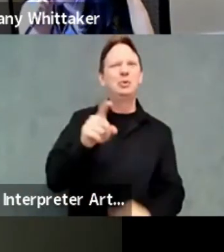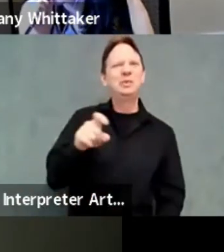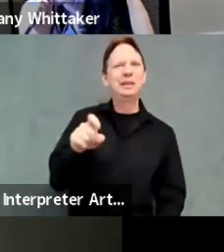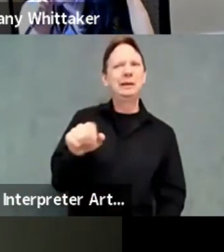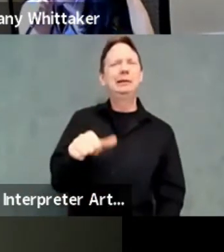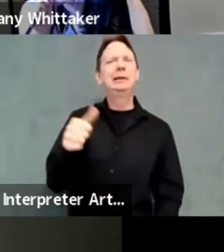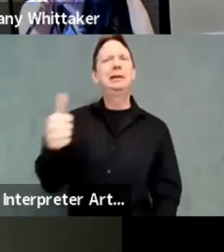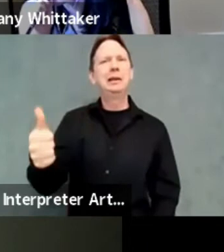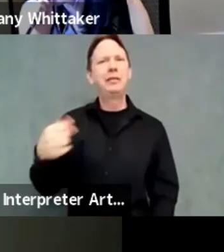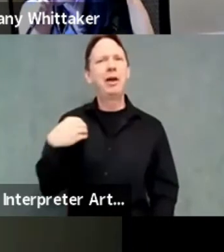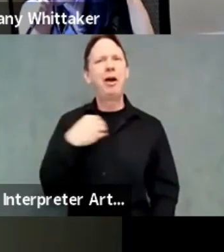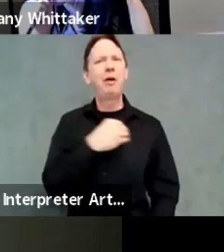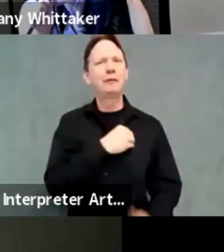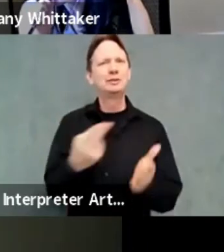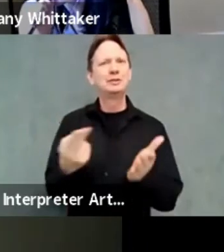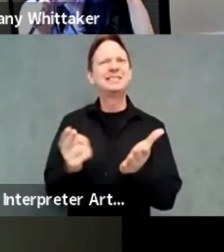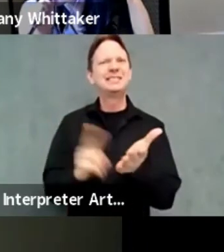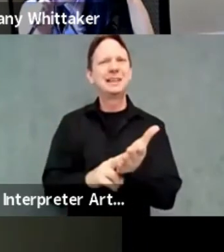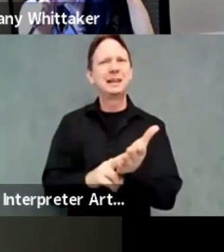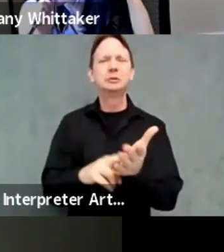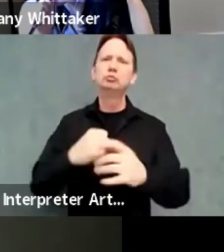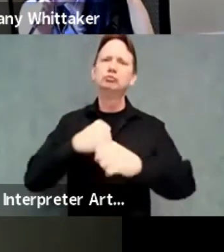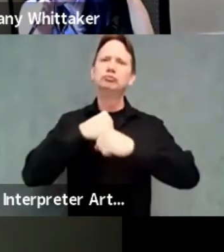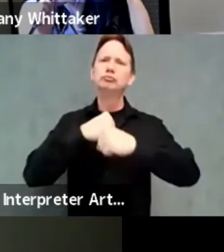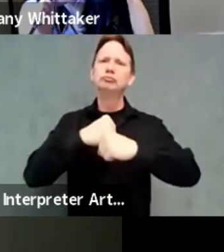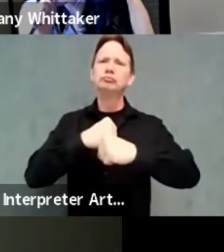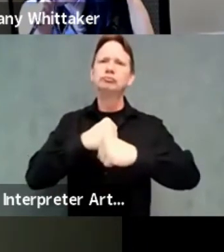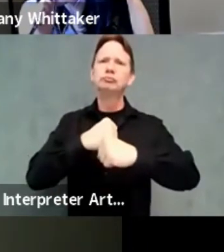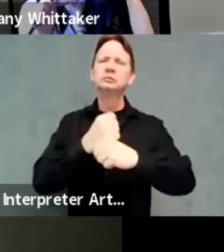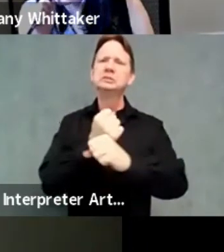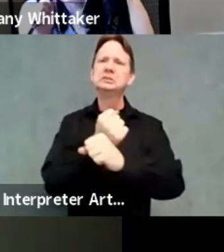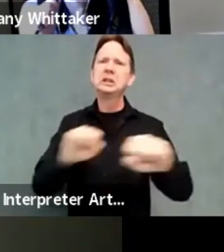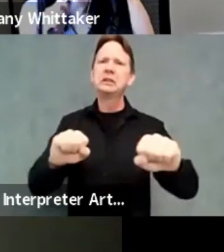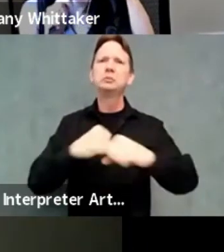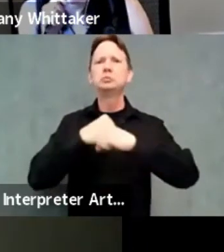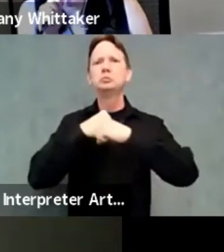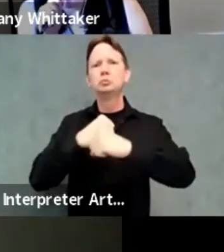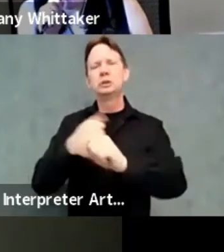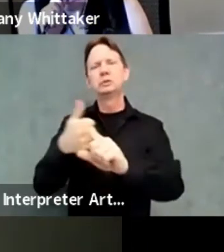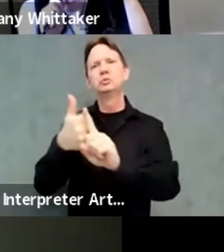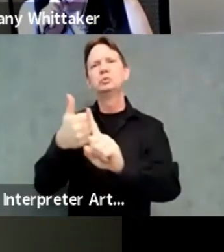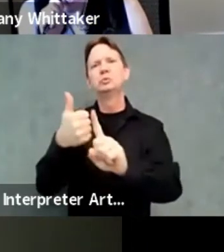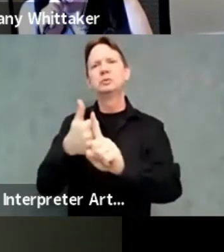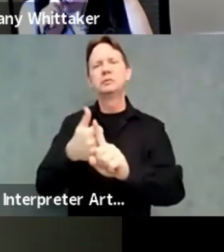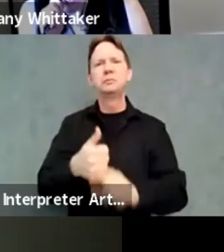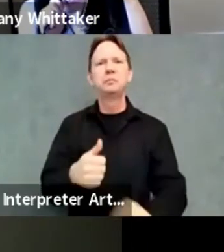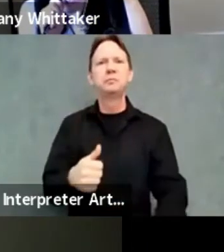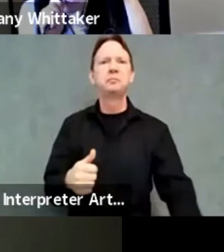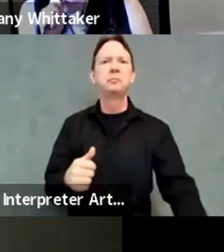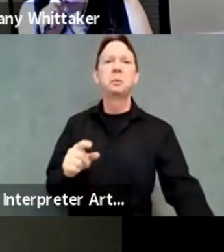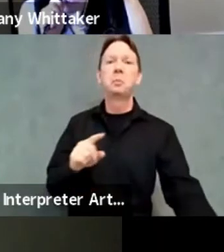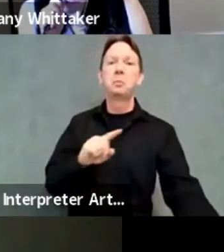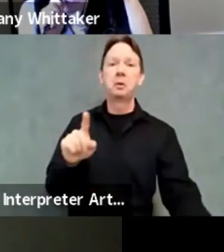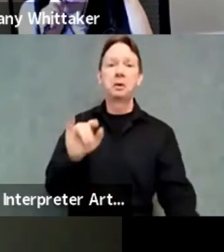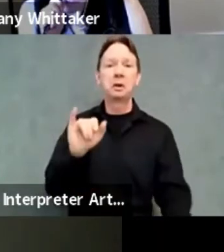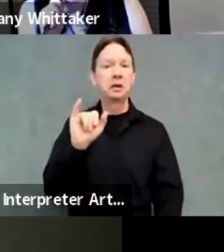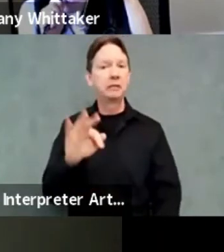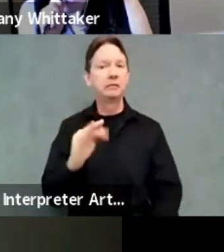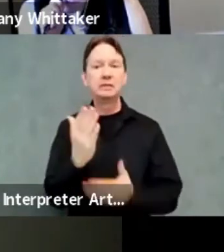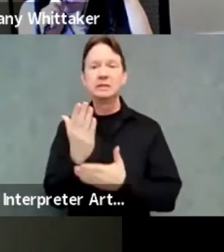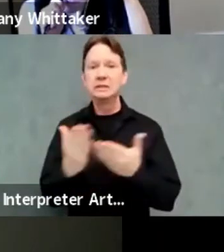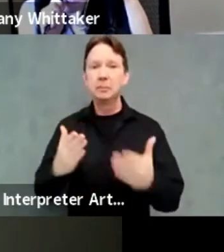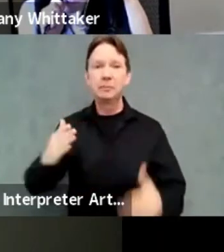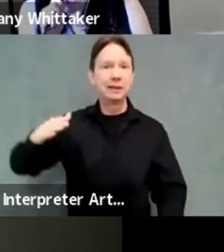issue with that. So I would say that's in a nutshell what you would do as a treasurer. But again, if there's something you didn't cover, we can talk offline,